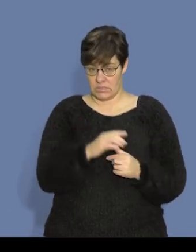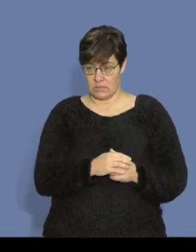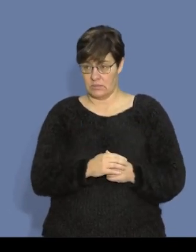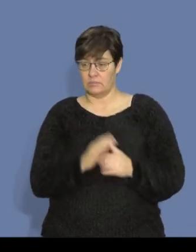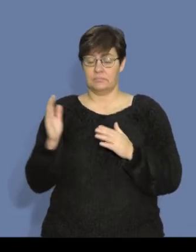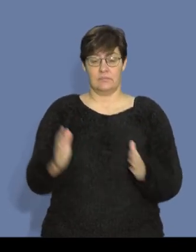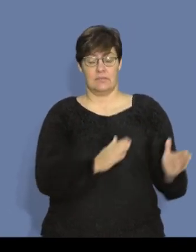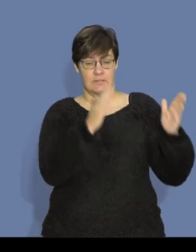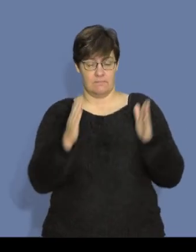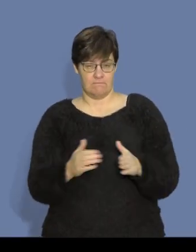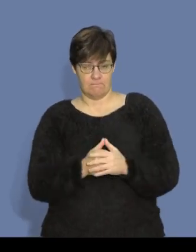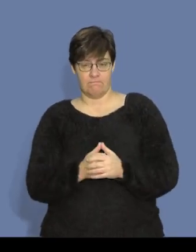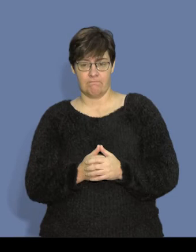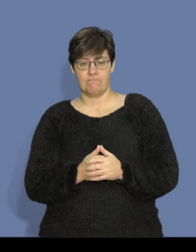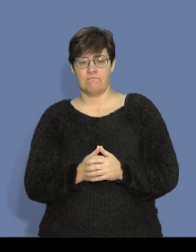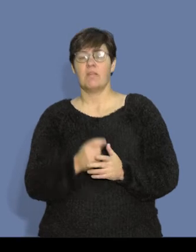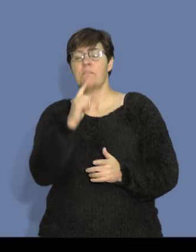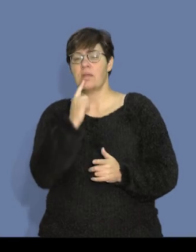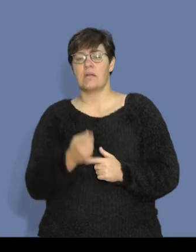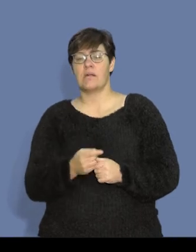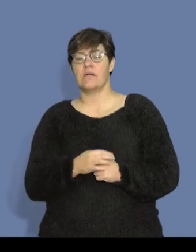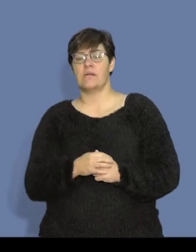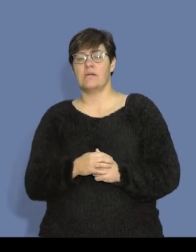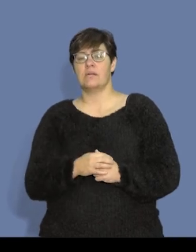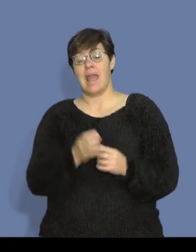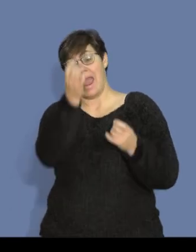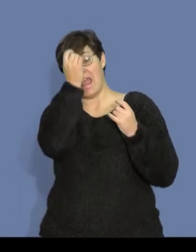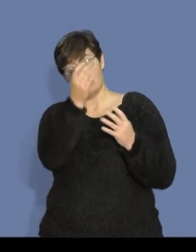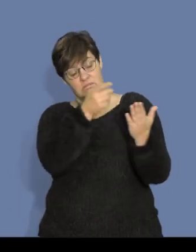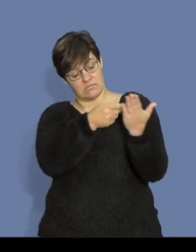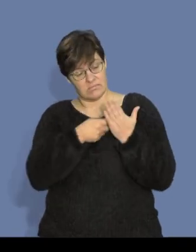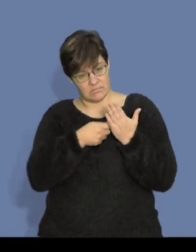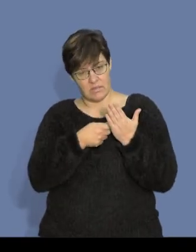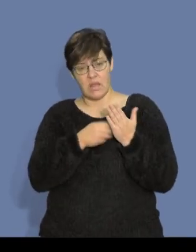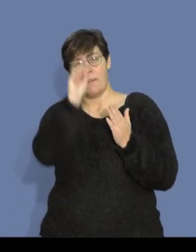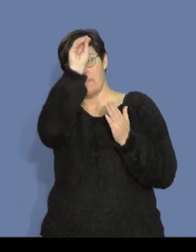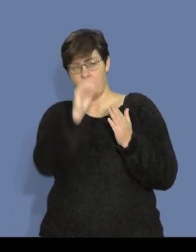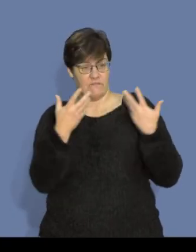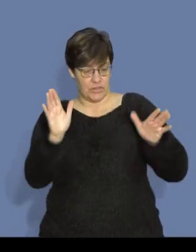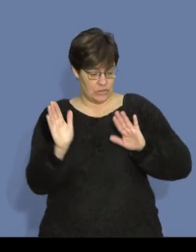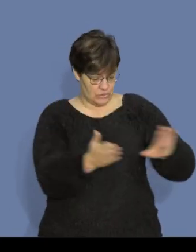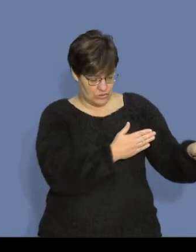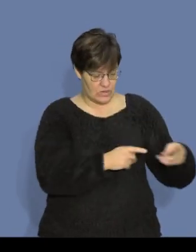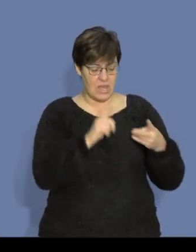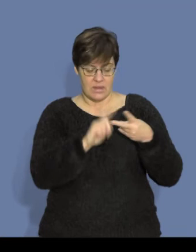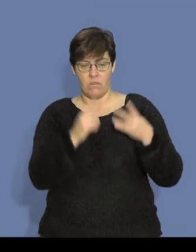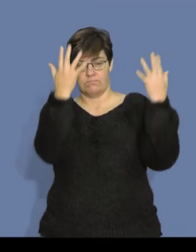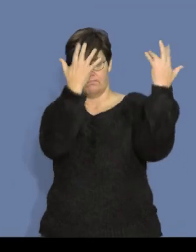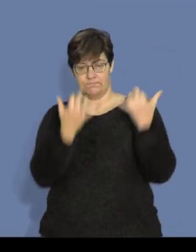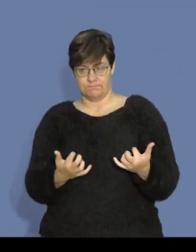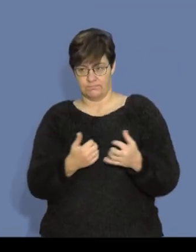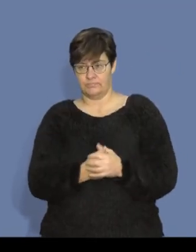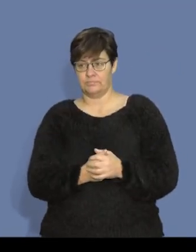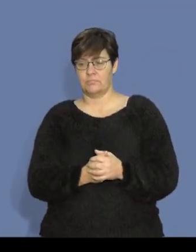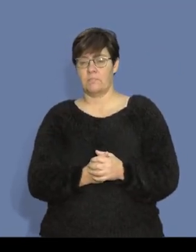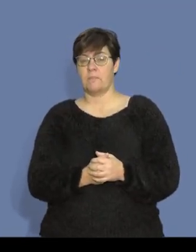go to the next slide and we say complete the information. We've done that. Let us now do our